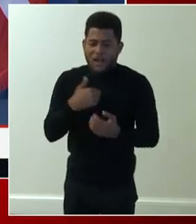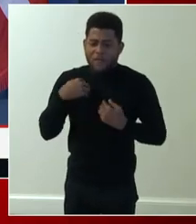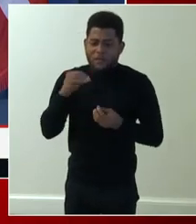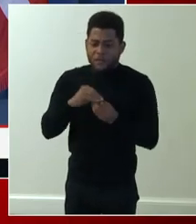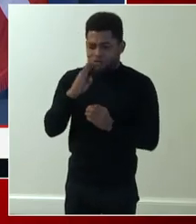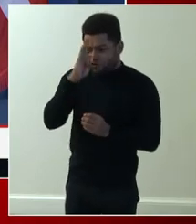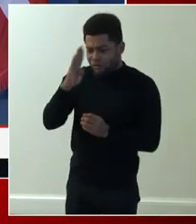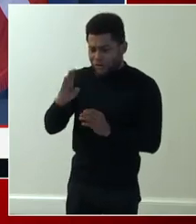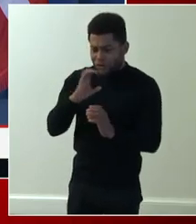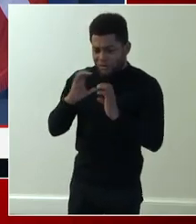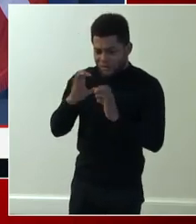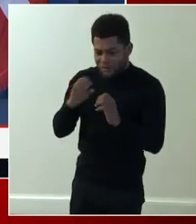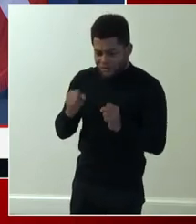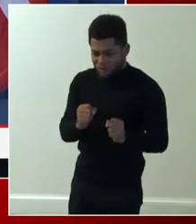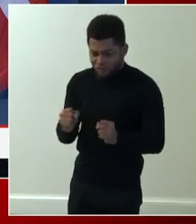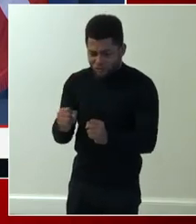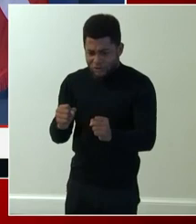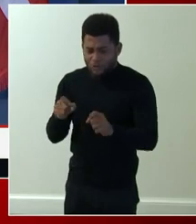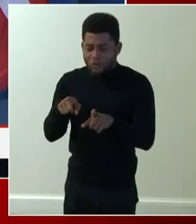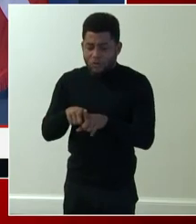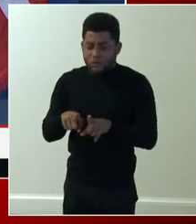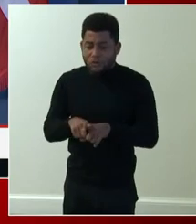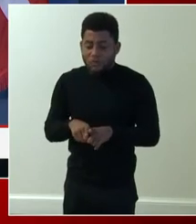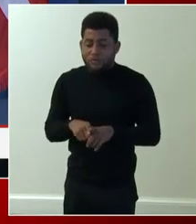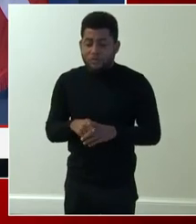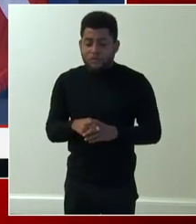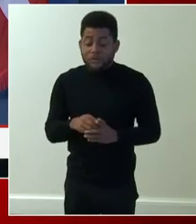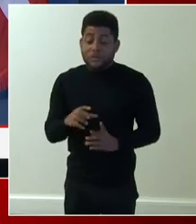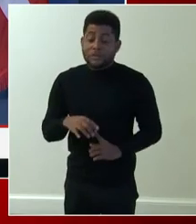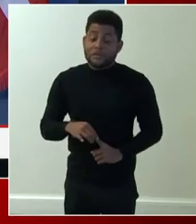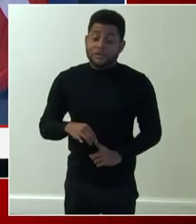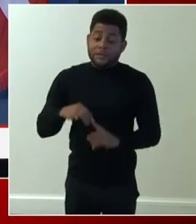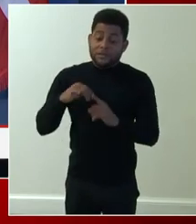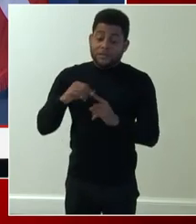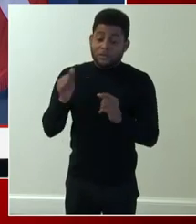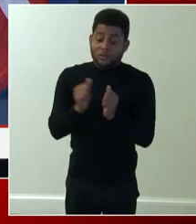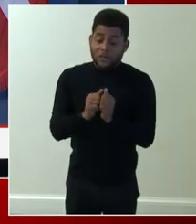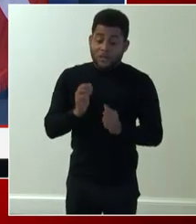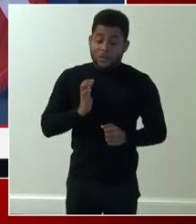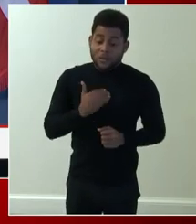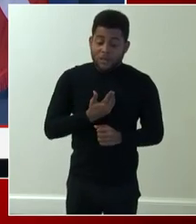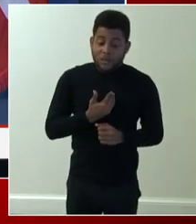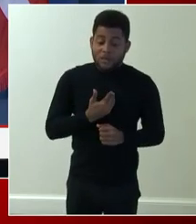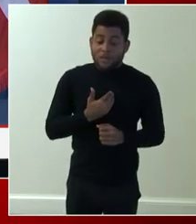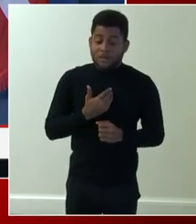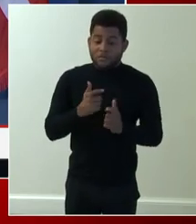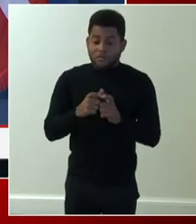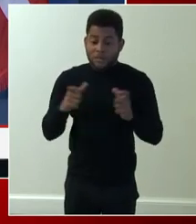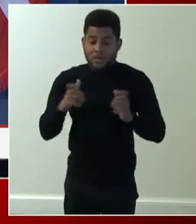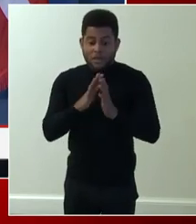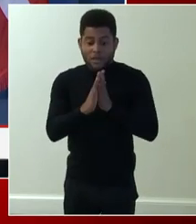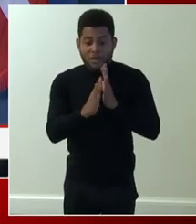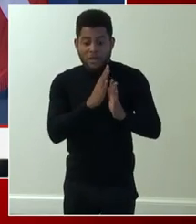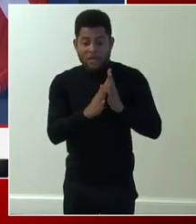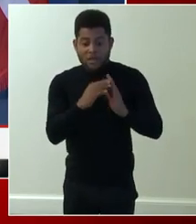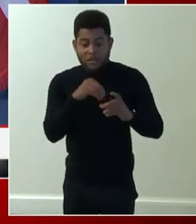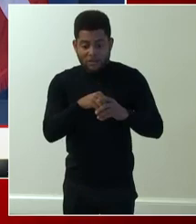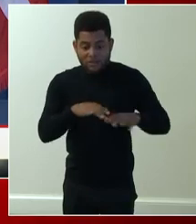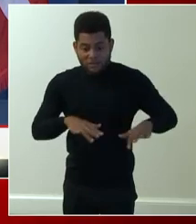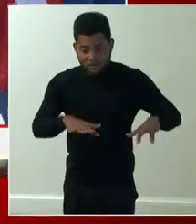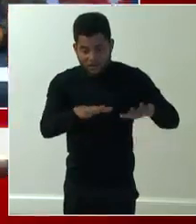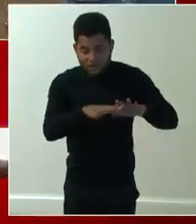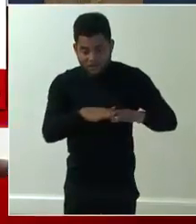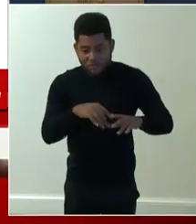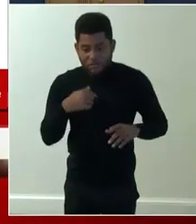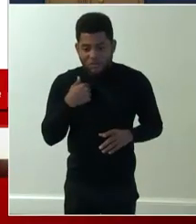communication strategies as well, especially with our congregate settings. We didn't get too